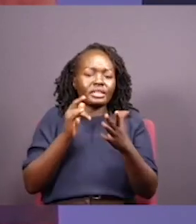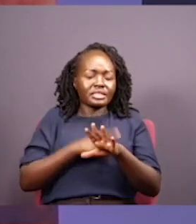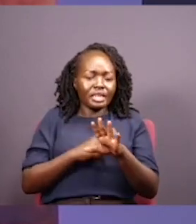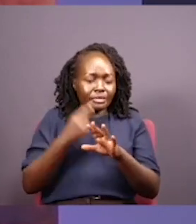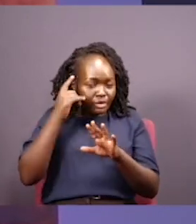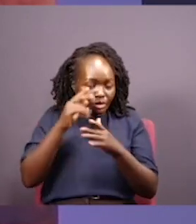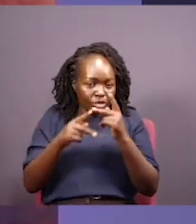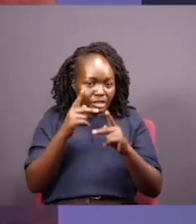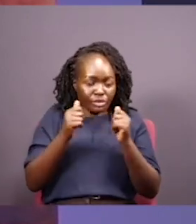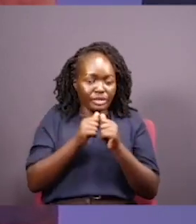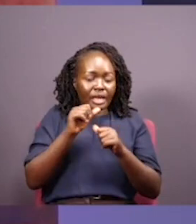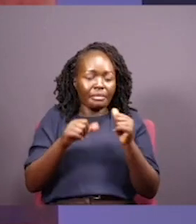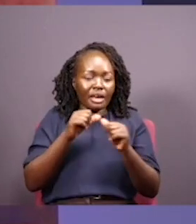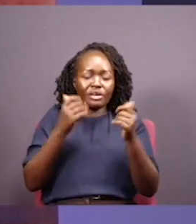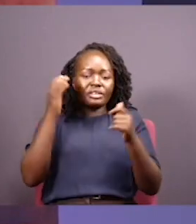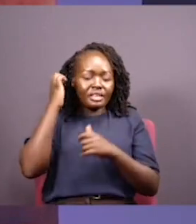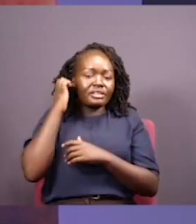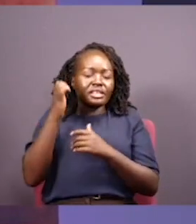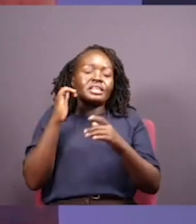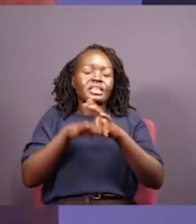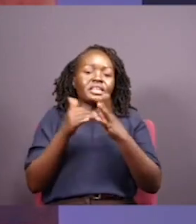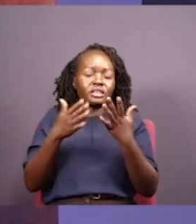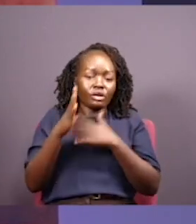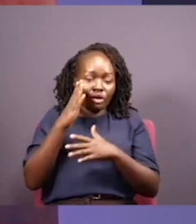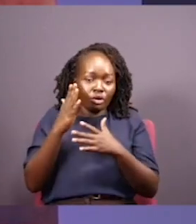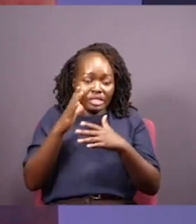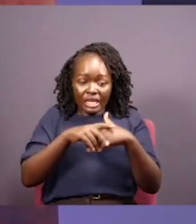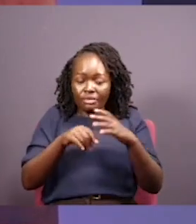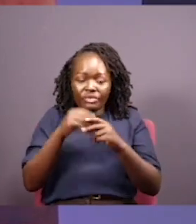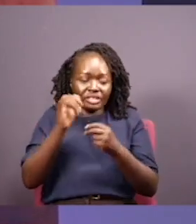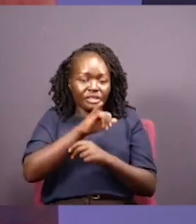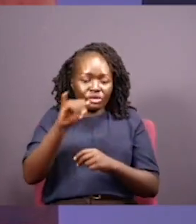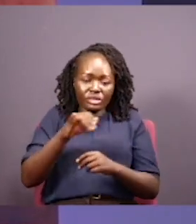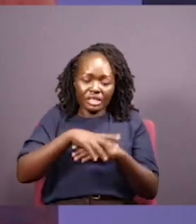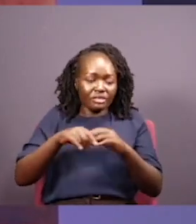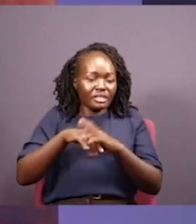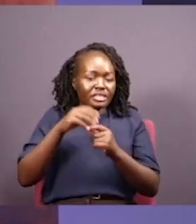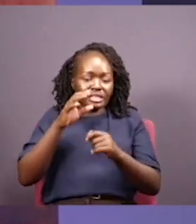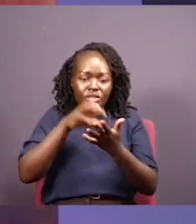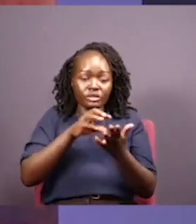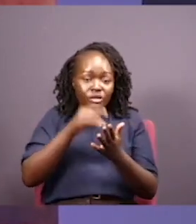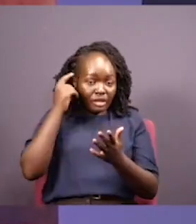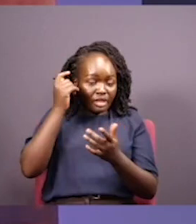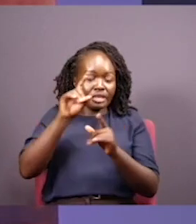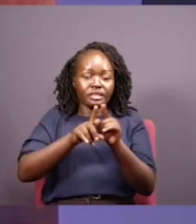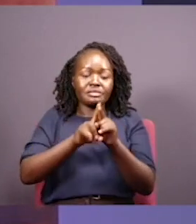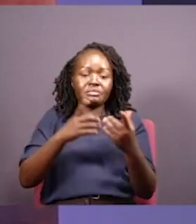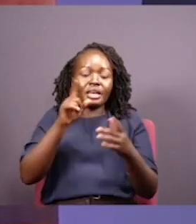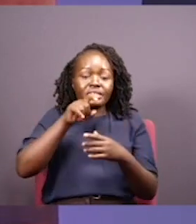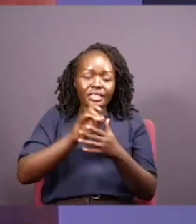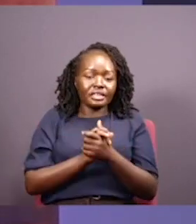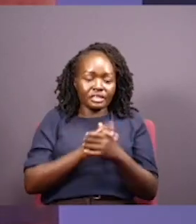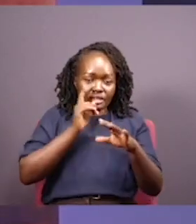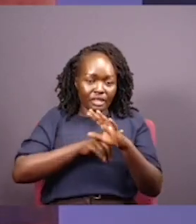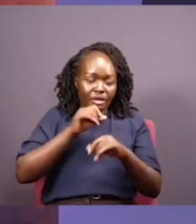to evangelizing in those discomforting situations, think like a snake. When it comes to your